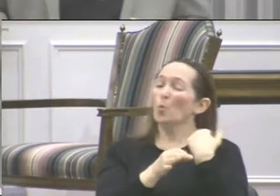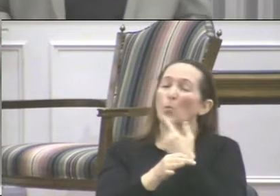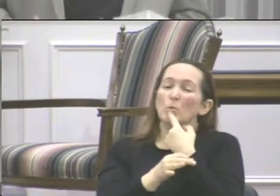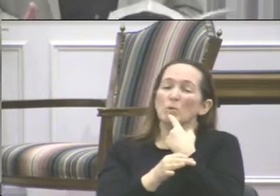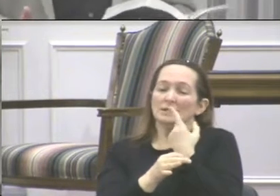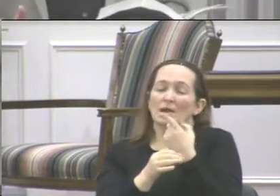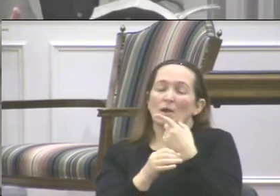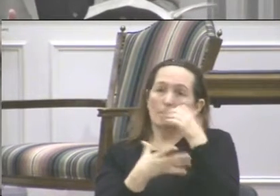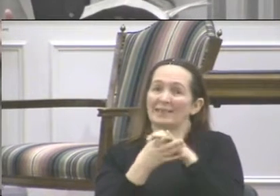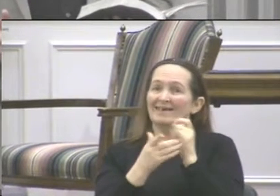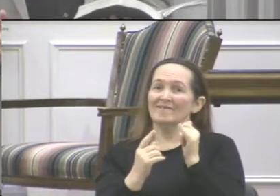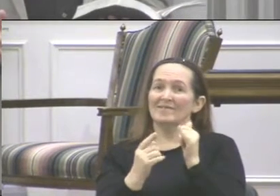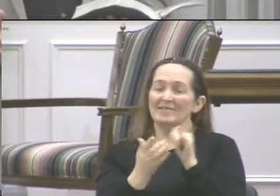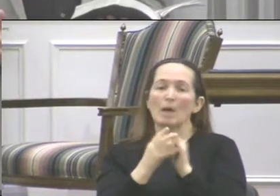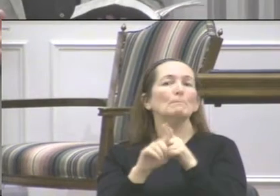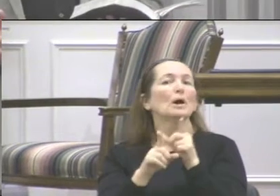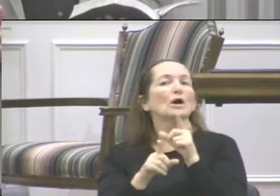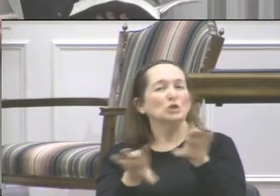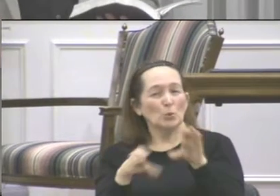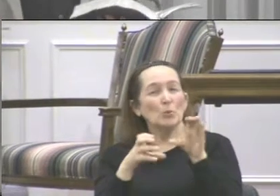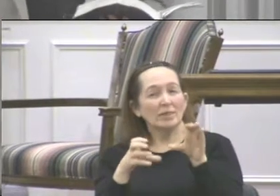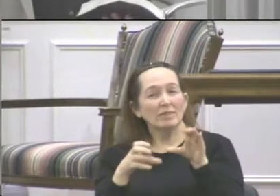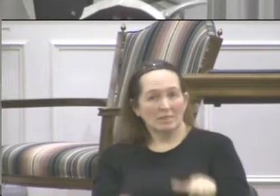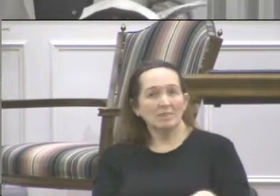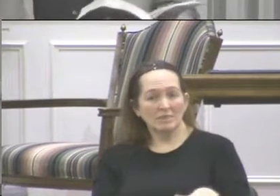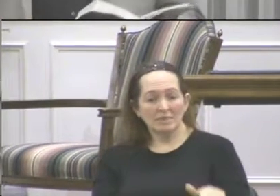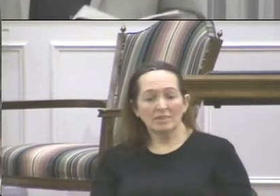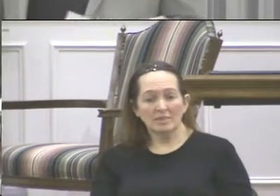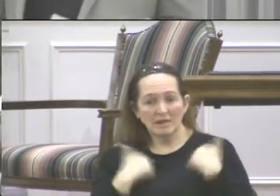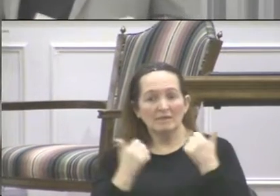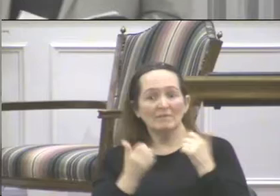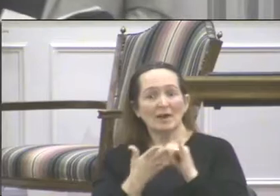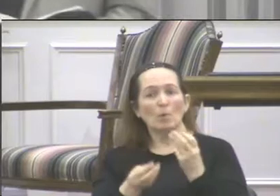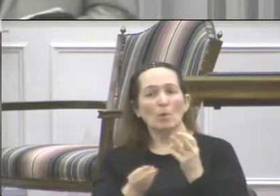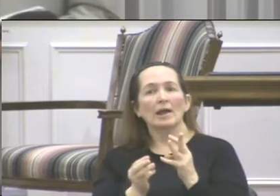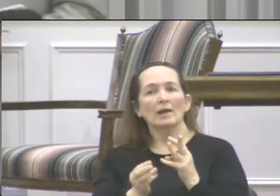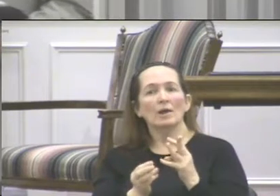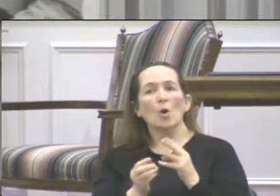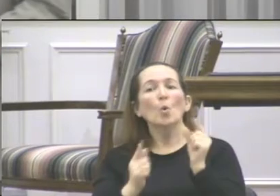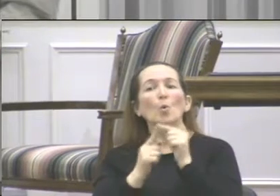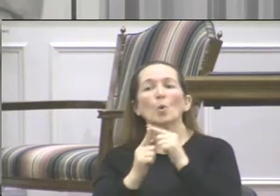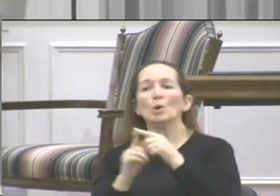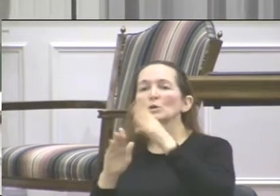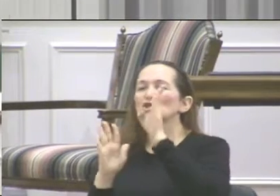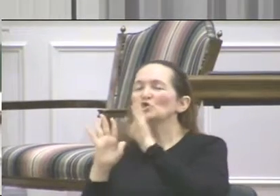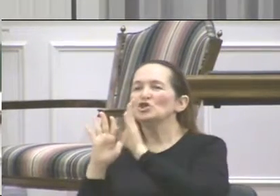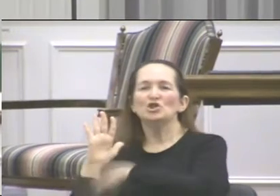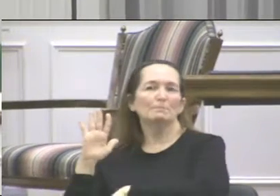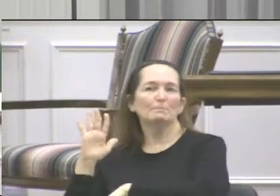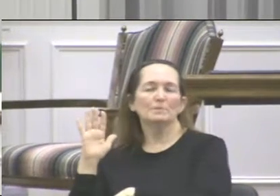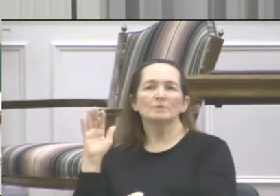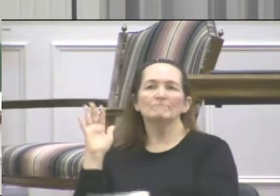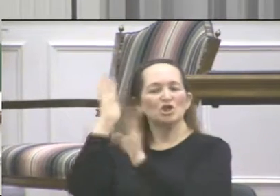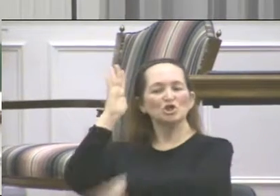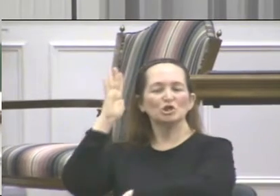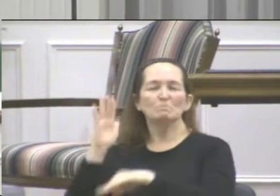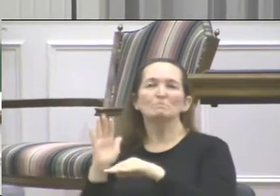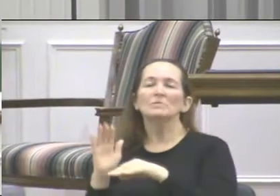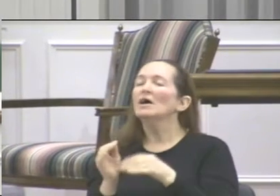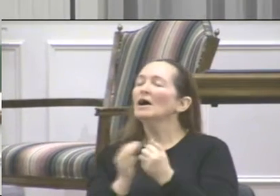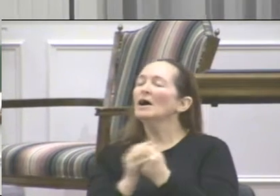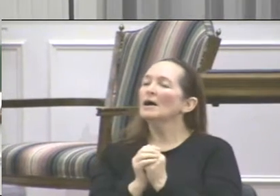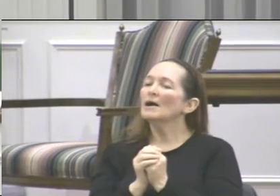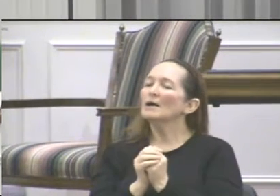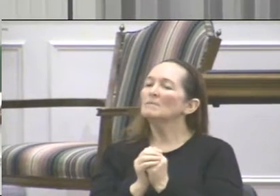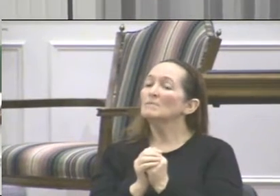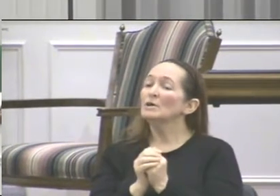Words are cheap. To say God is always faithful and then go out and try and take care of it all